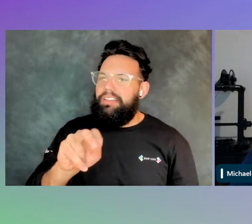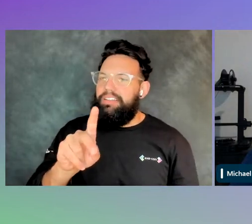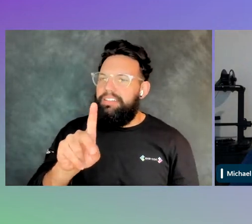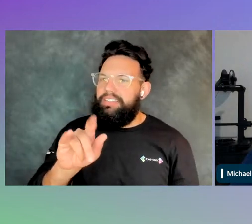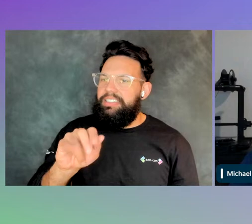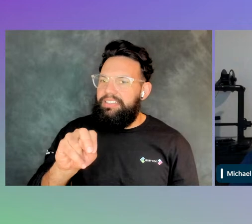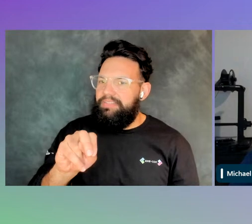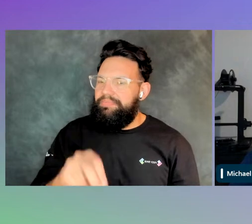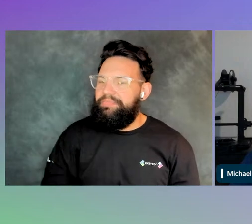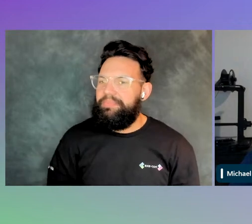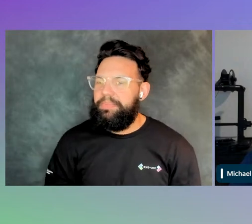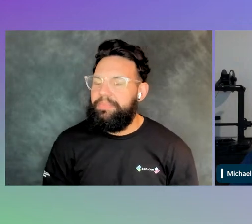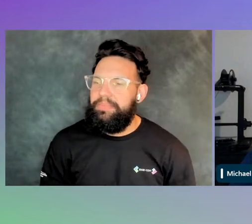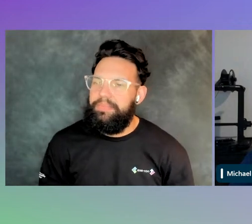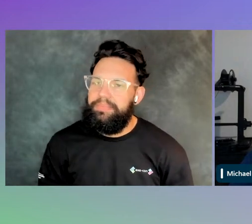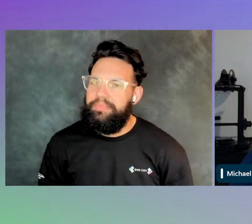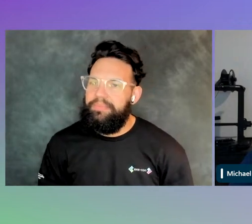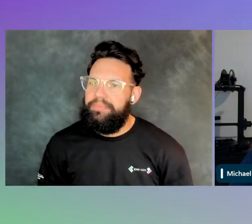The